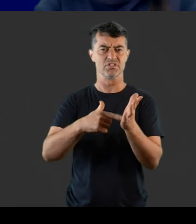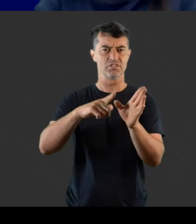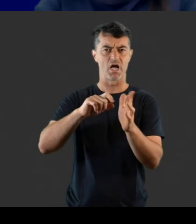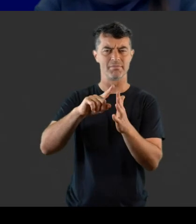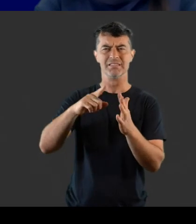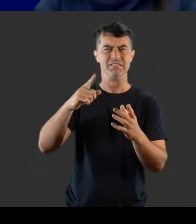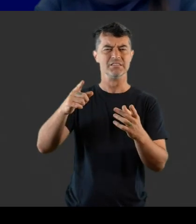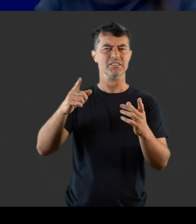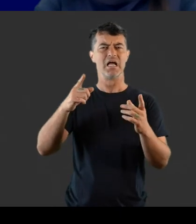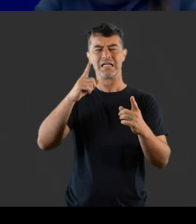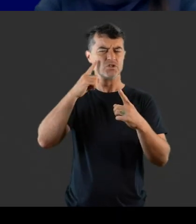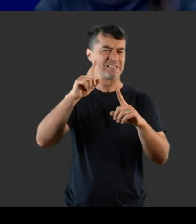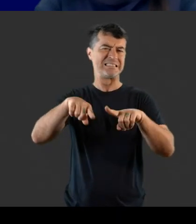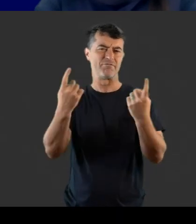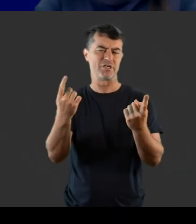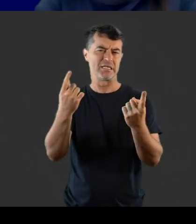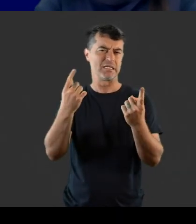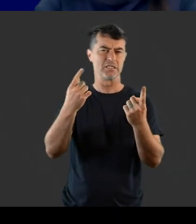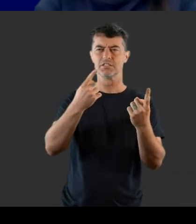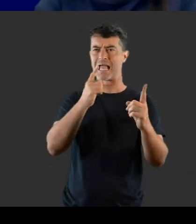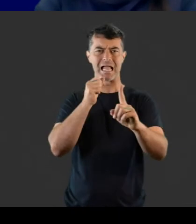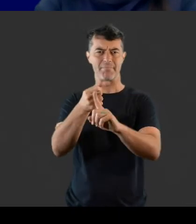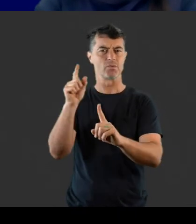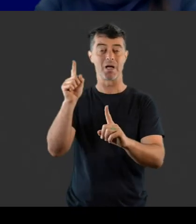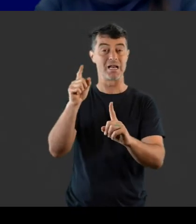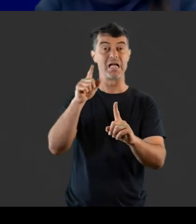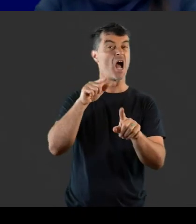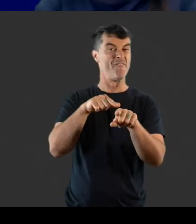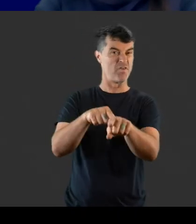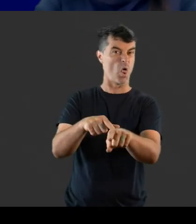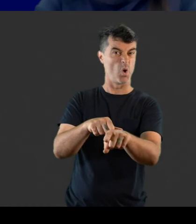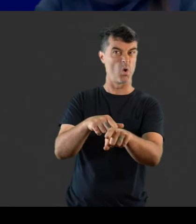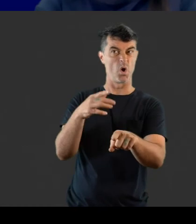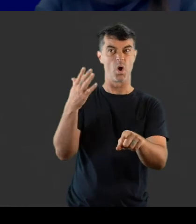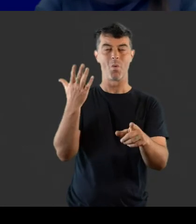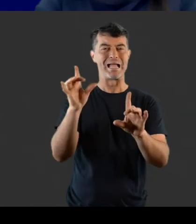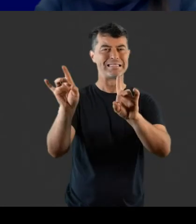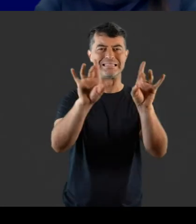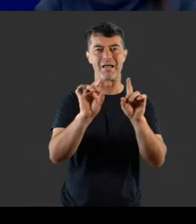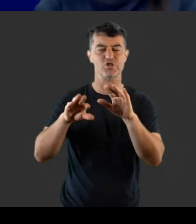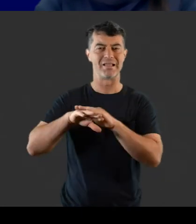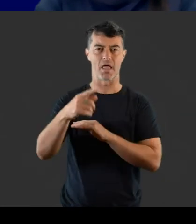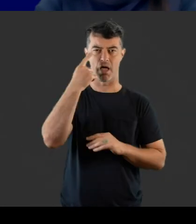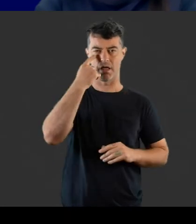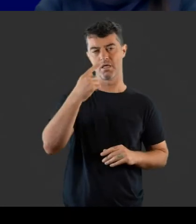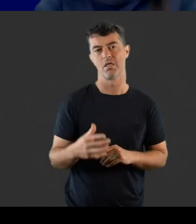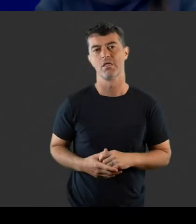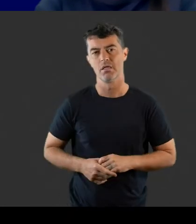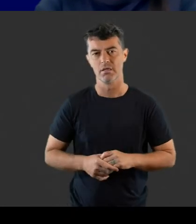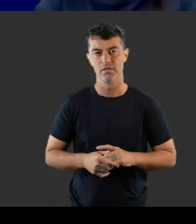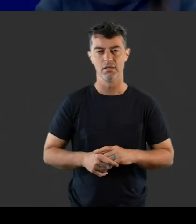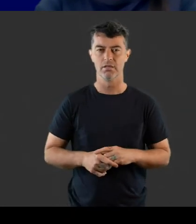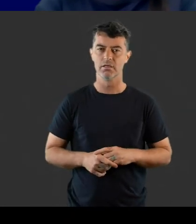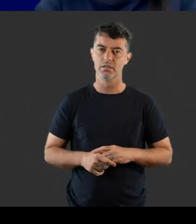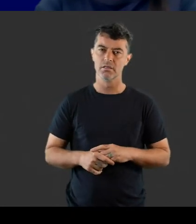the area of vision that is impacted. The field of vision impacted is dependent on the position of damage within the